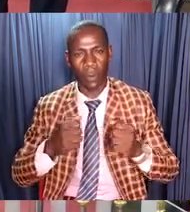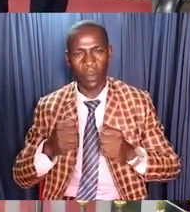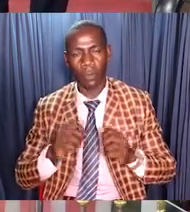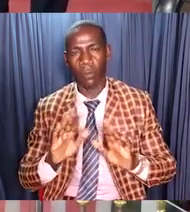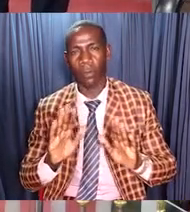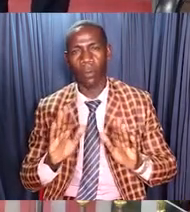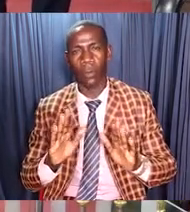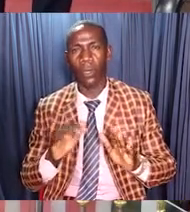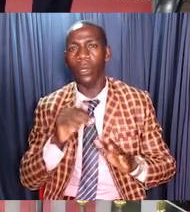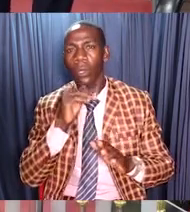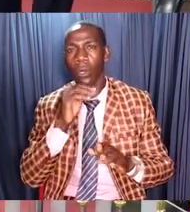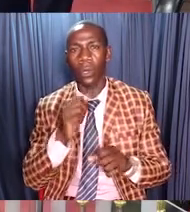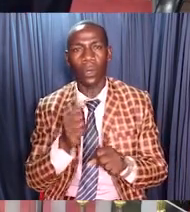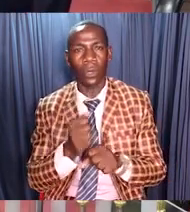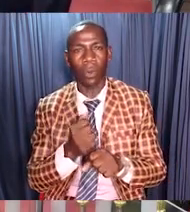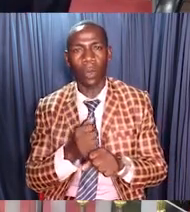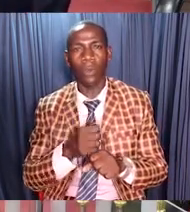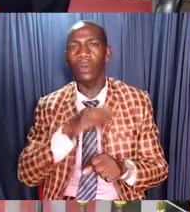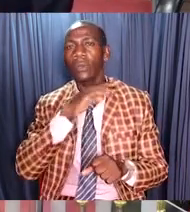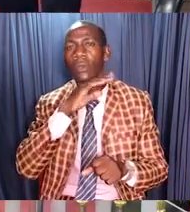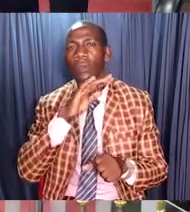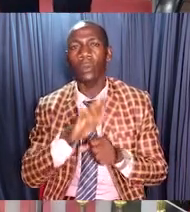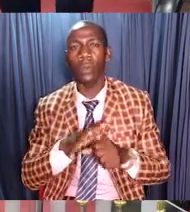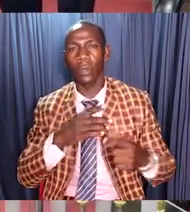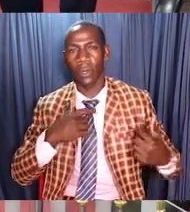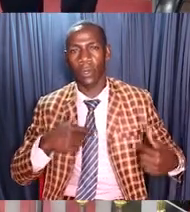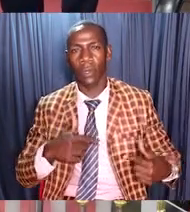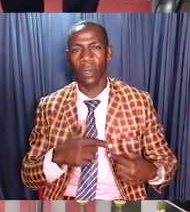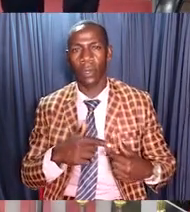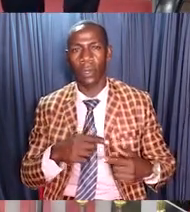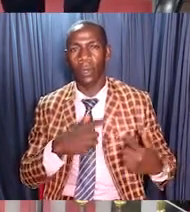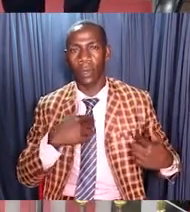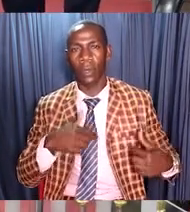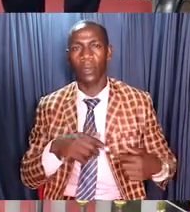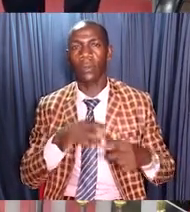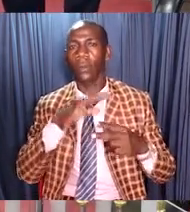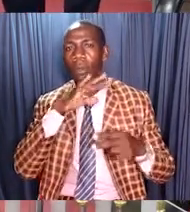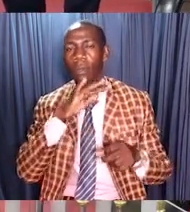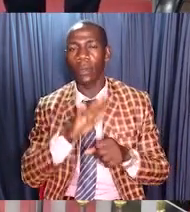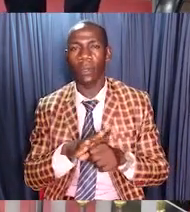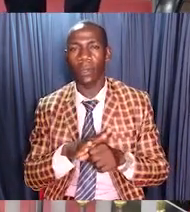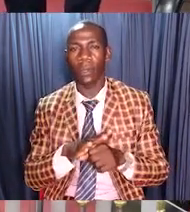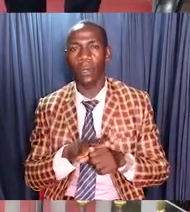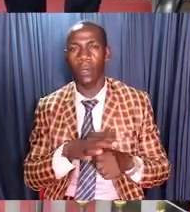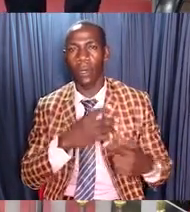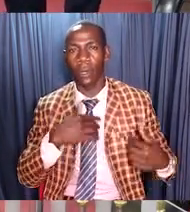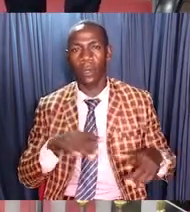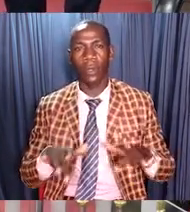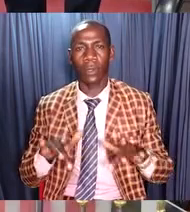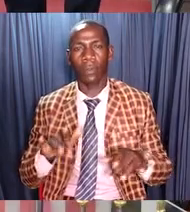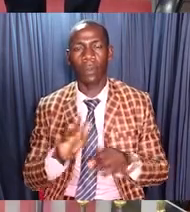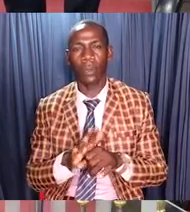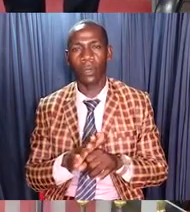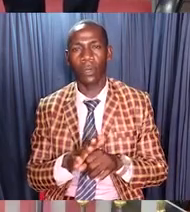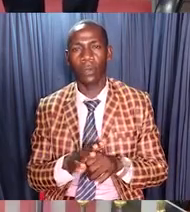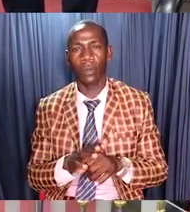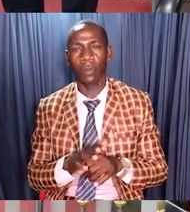one with fire. Hafanyi kazi na mtu moyo umechafuka. He doesn't work with one with violence. Moyo umejaa laumu. A heart is full of blame. Moyo umejaa hukumu. A heart is full